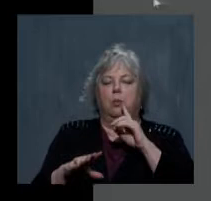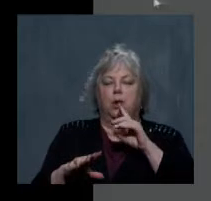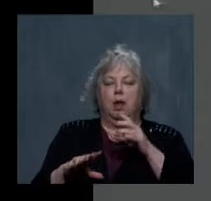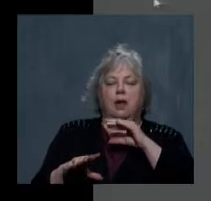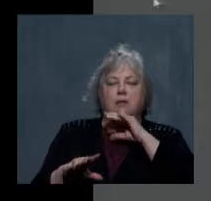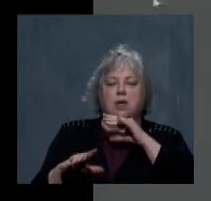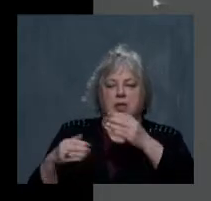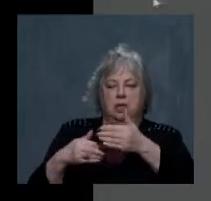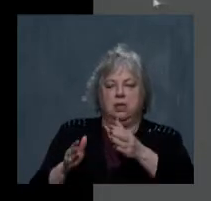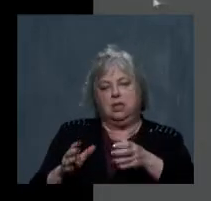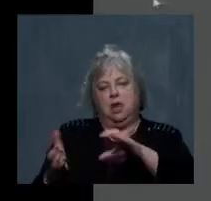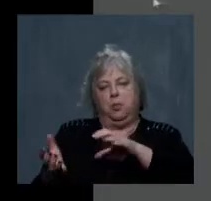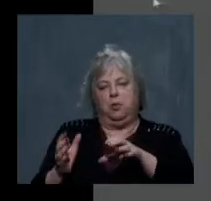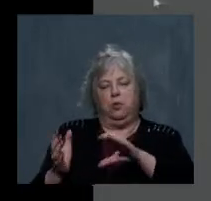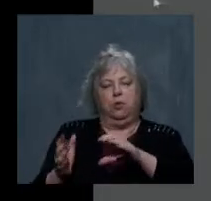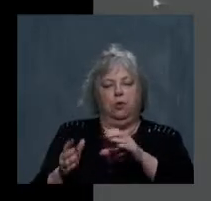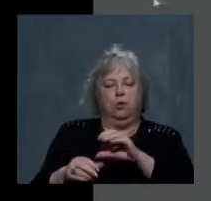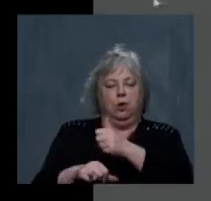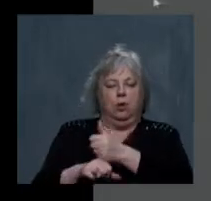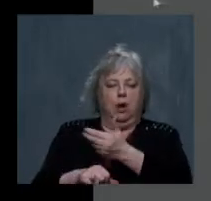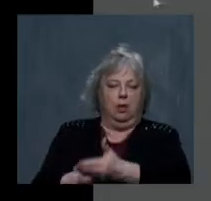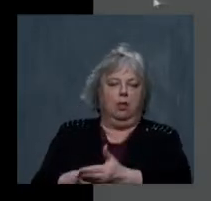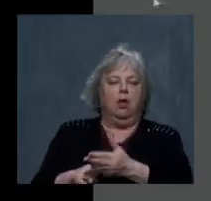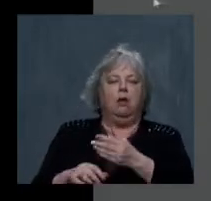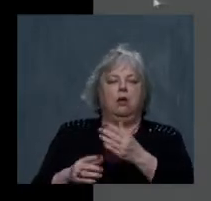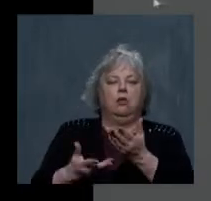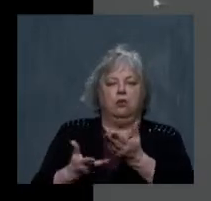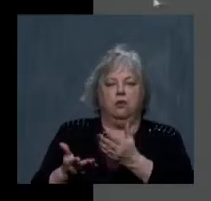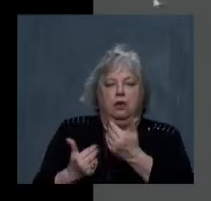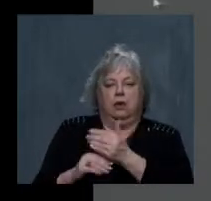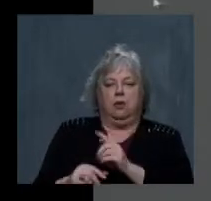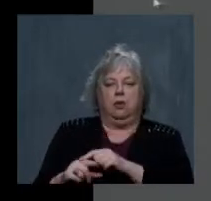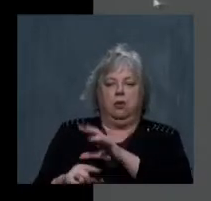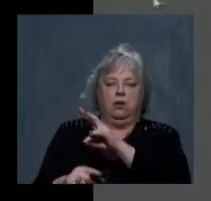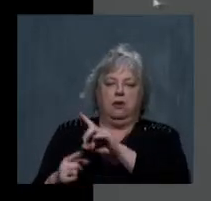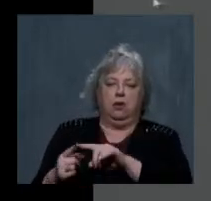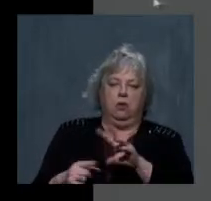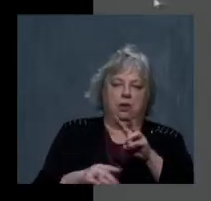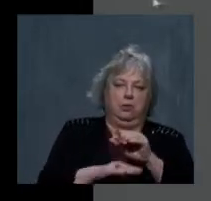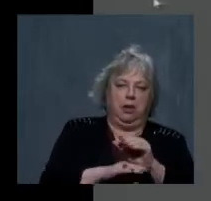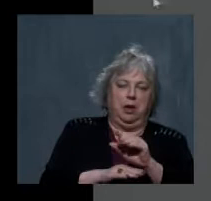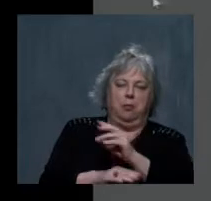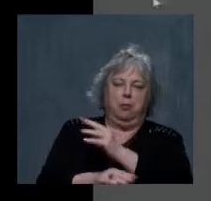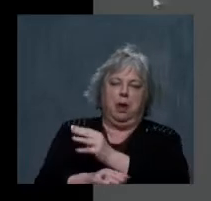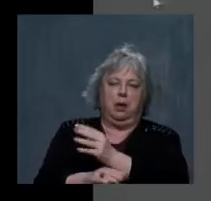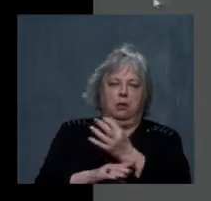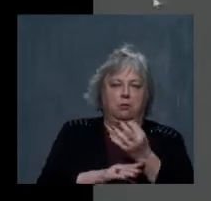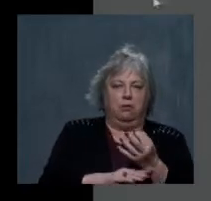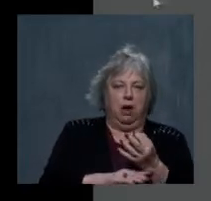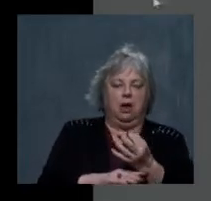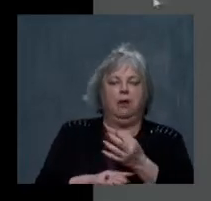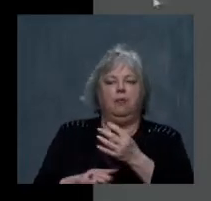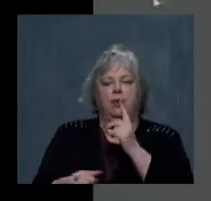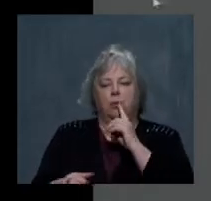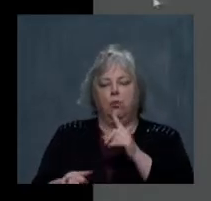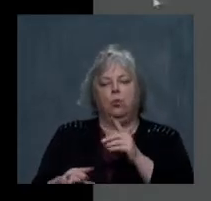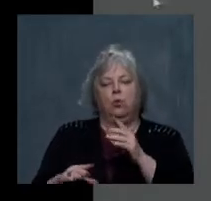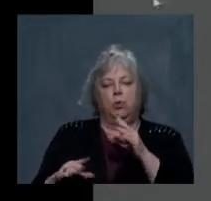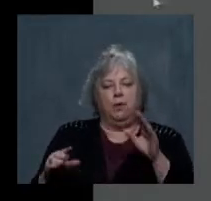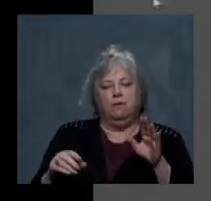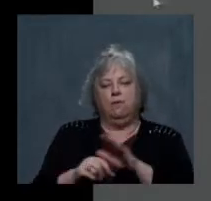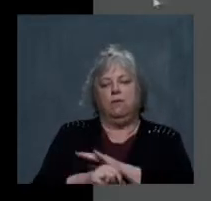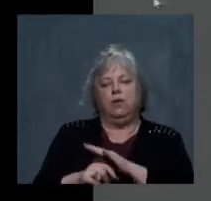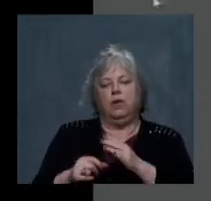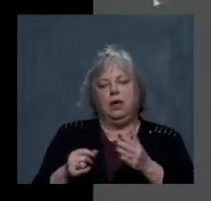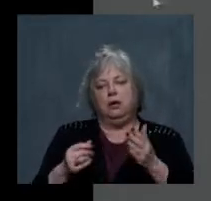dumpster located on the site. The hours of dumpster service are limited to 7 a.m. to 6 p.m. Monday through Friday. The dumpster will be fully